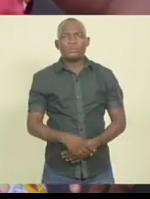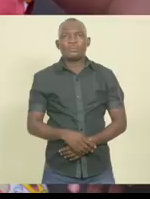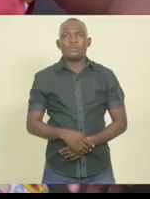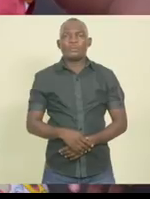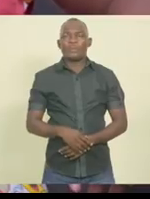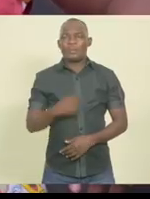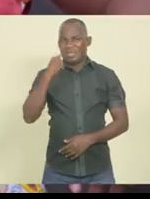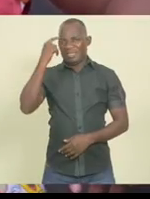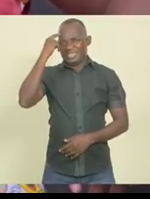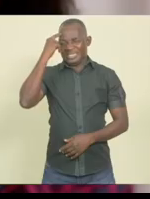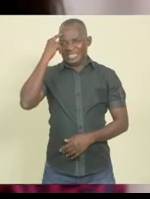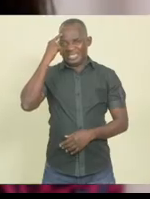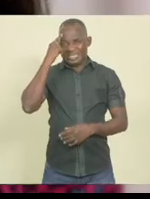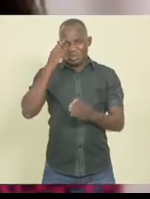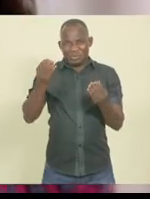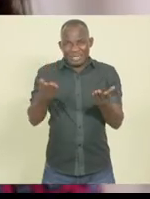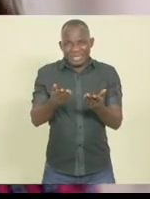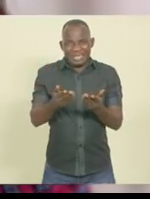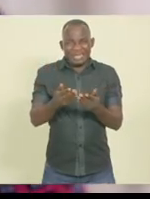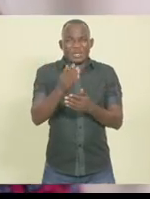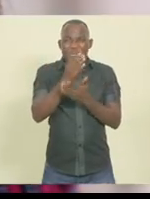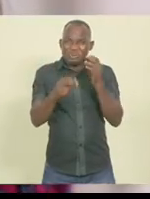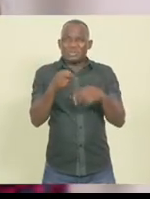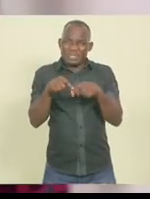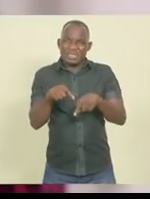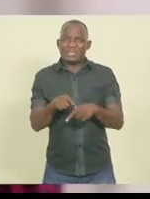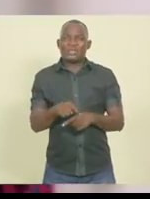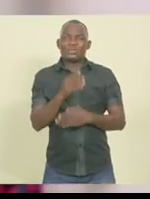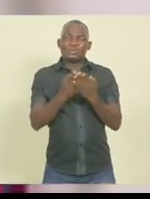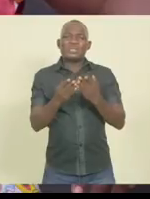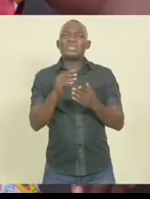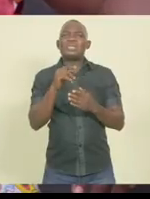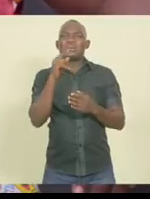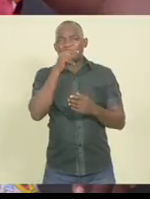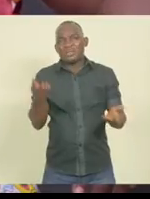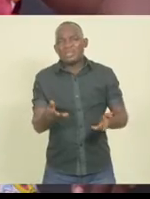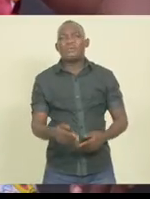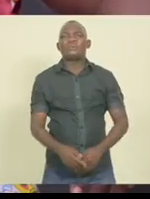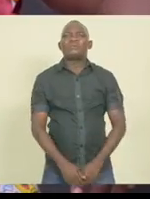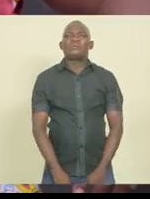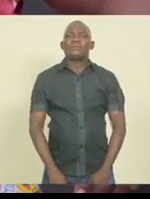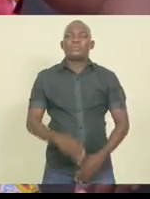I think there's a mole somewhere in this office. Someone is telling someone something.